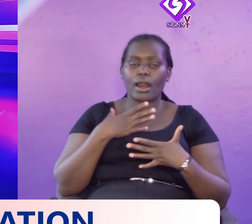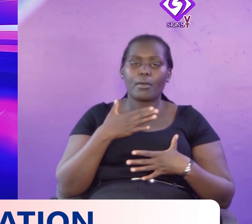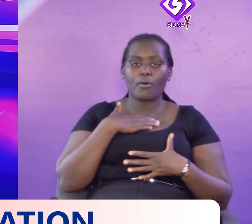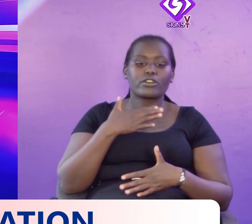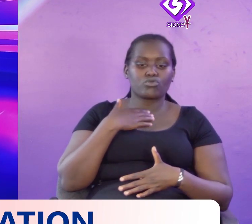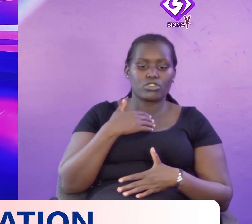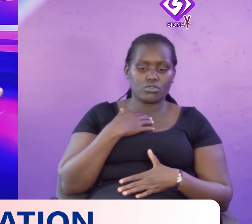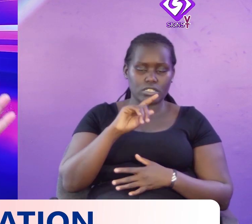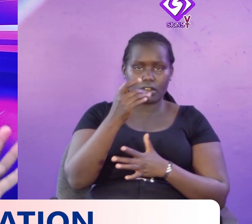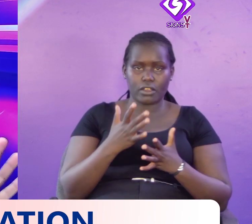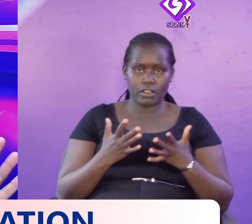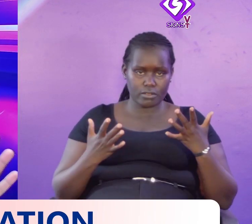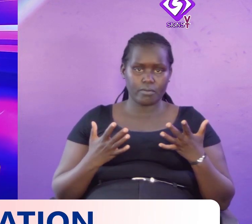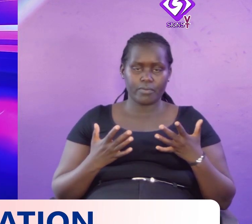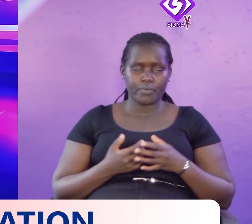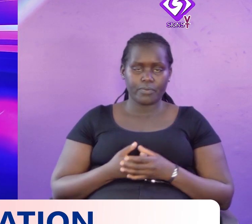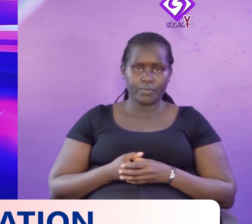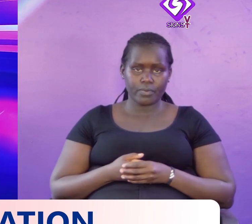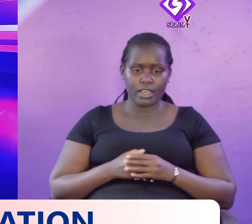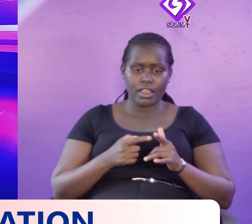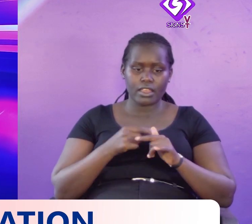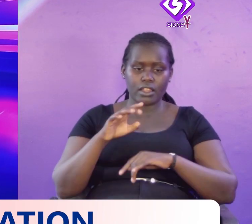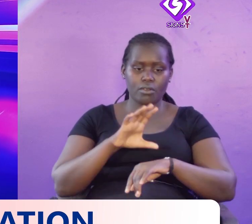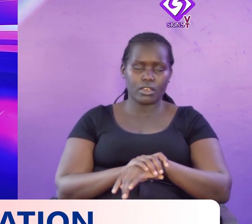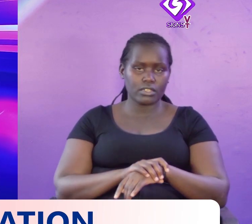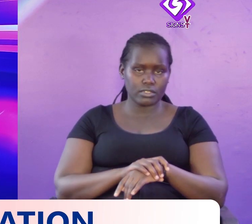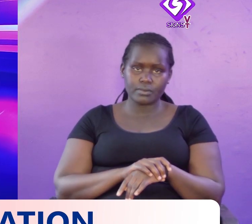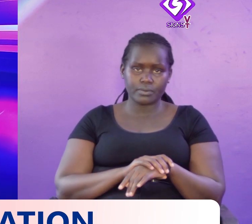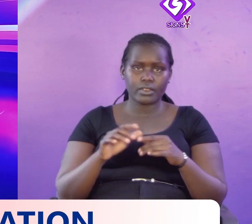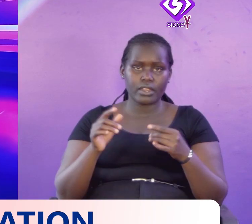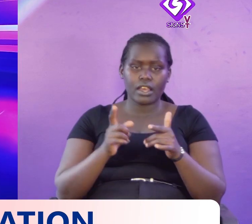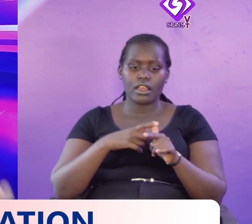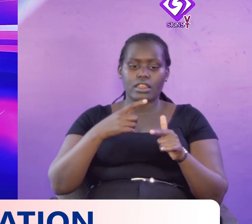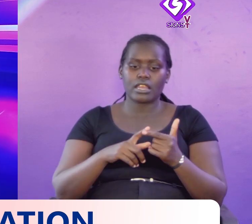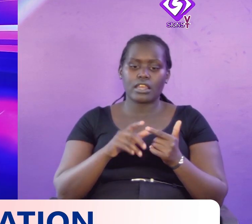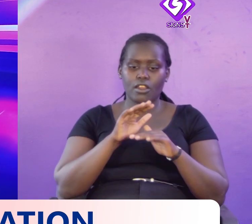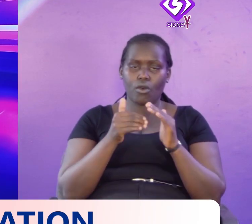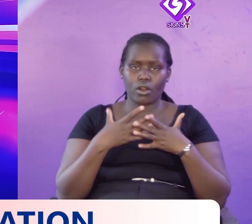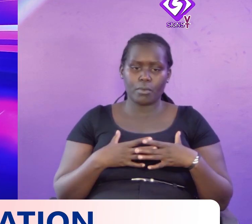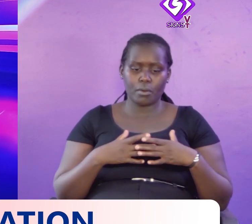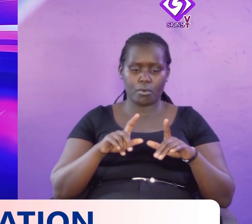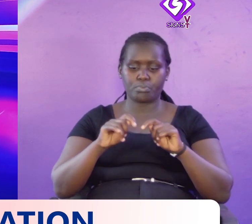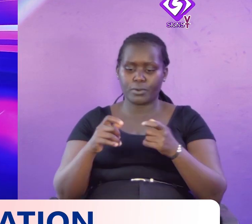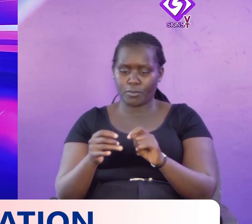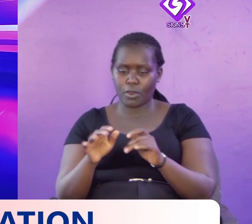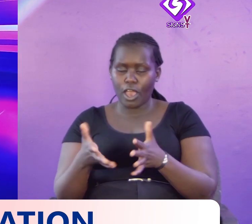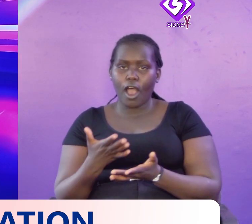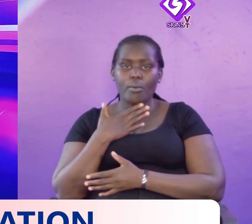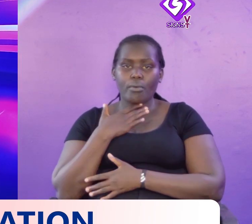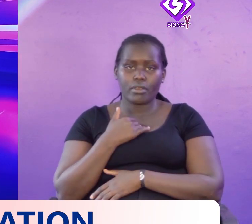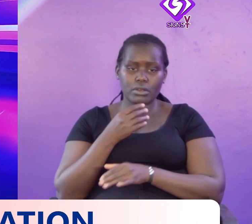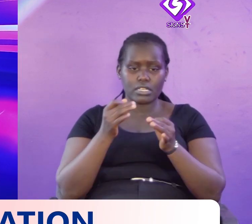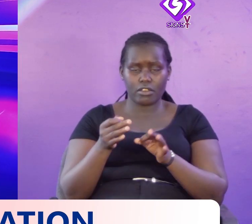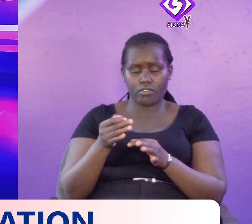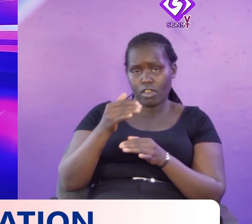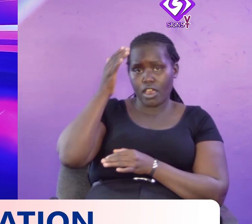ni kama tulienda tukawinda, tukapata spoil. Okay. But sasa kila mtu anairarua vile yeye ndiye anataka, because you have inside here you have people who